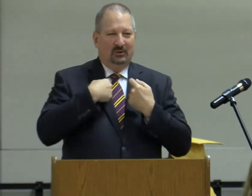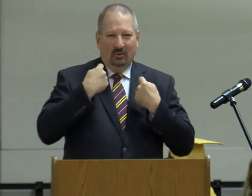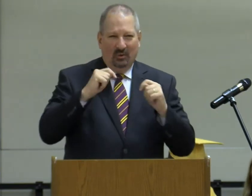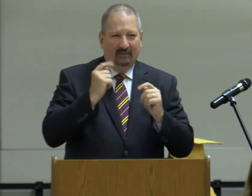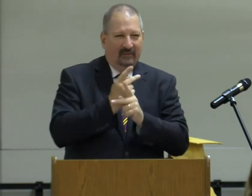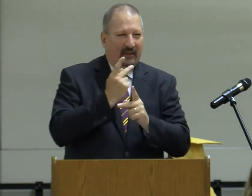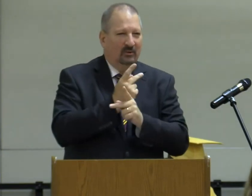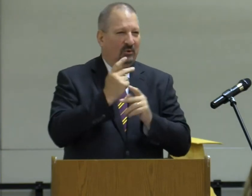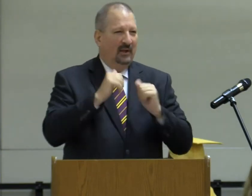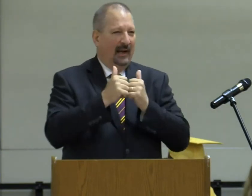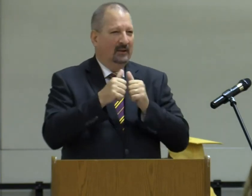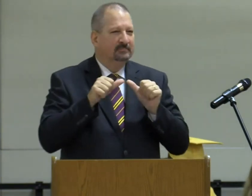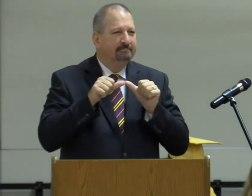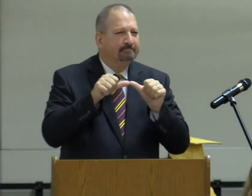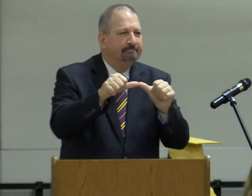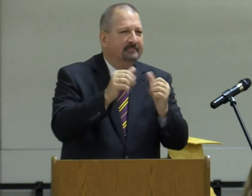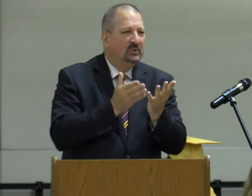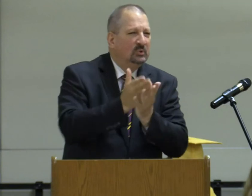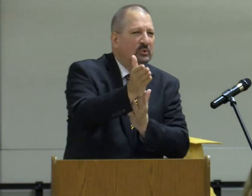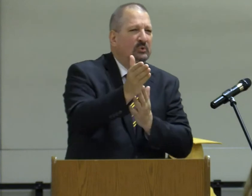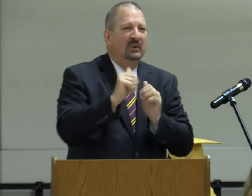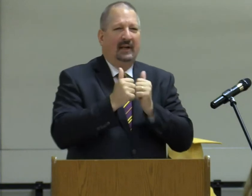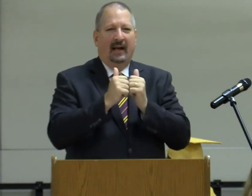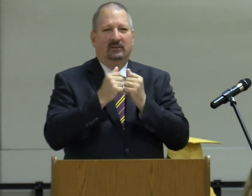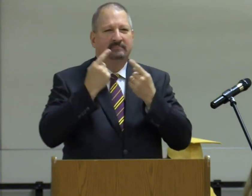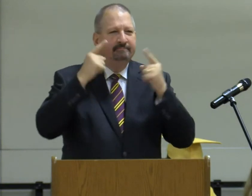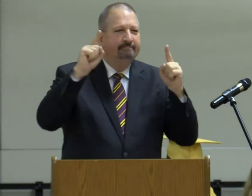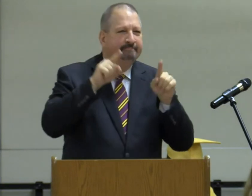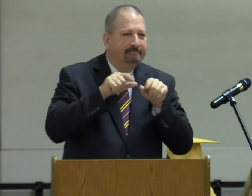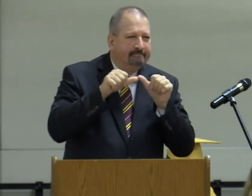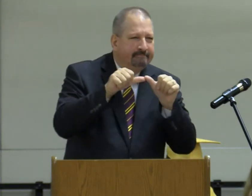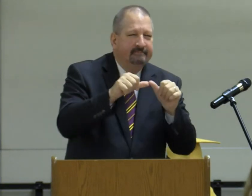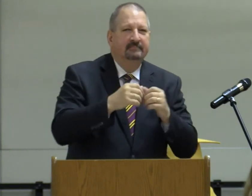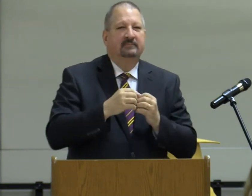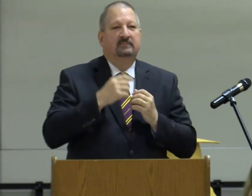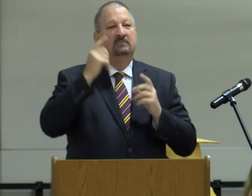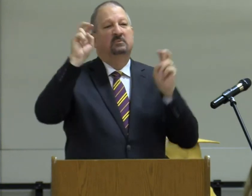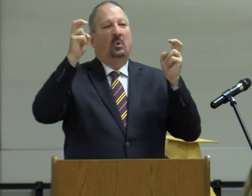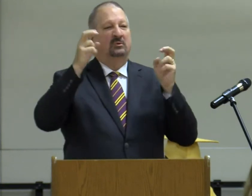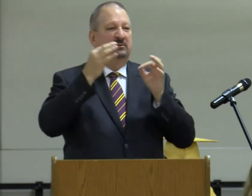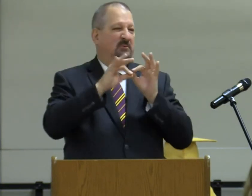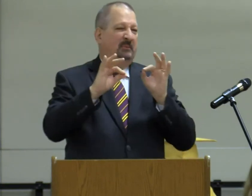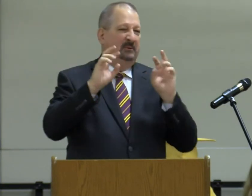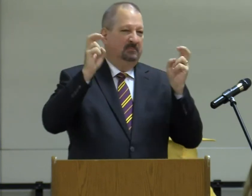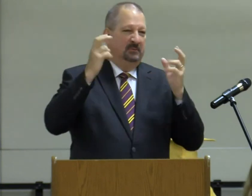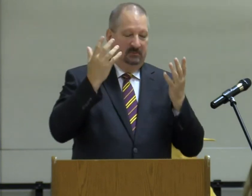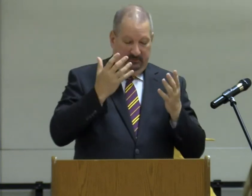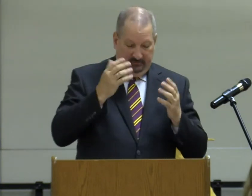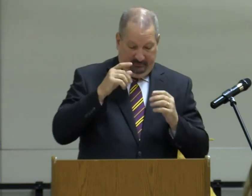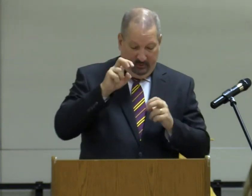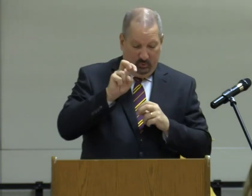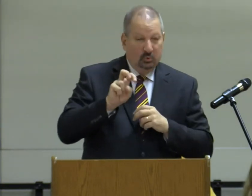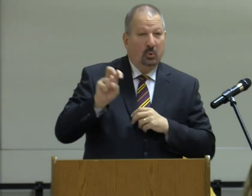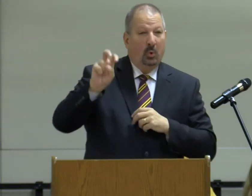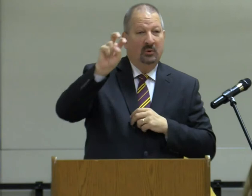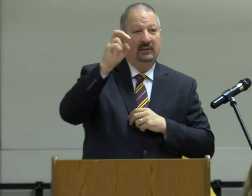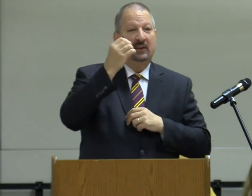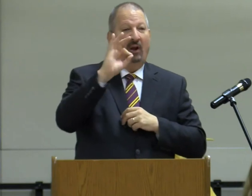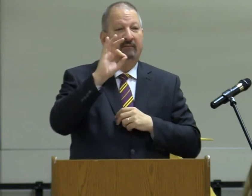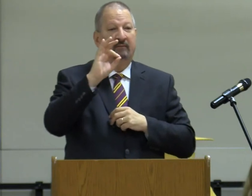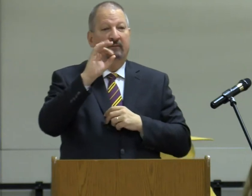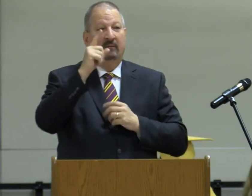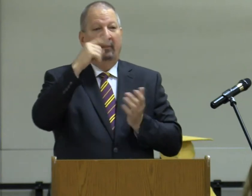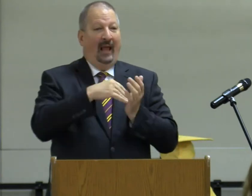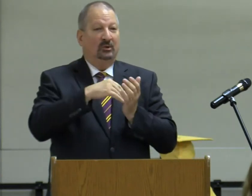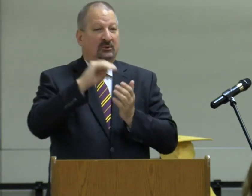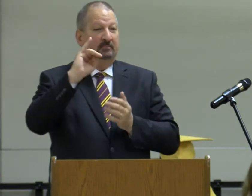So whether it's a big project or a big challenge, one thing that I learned from a person there that told me was a